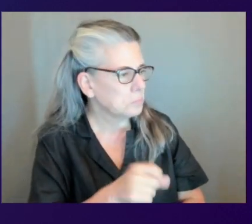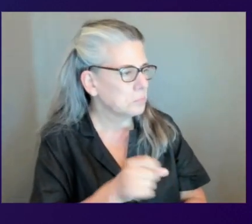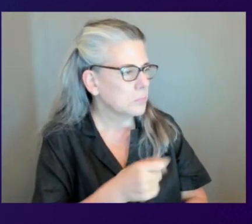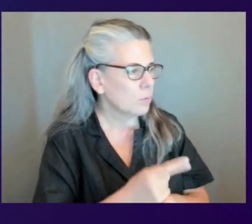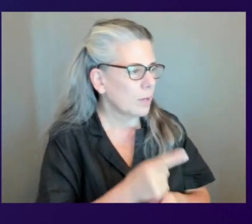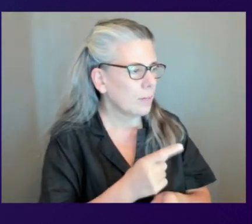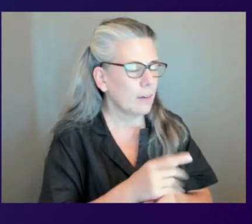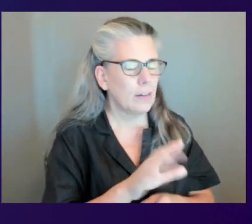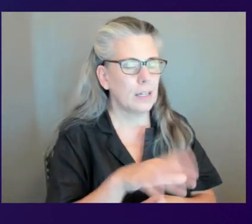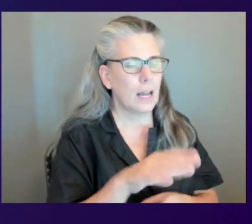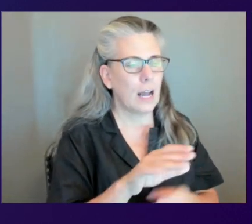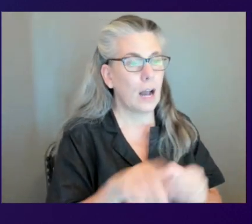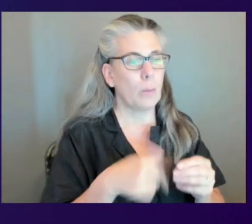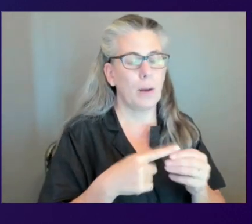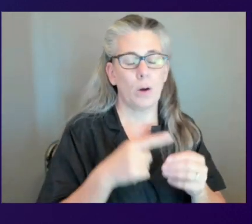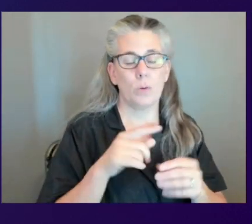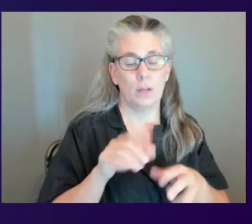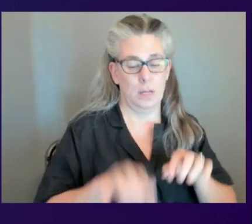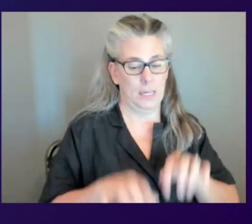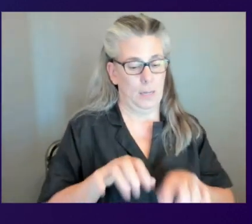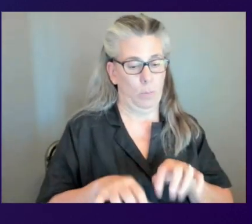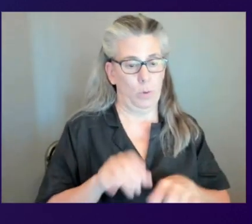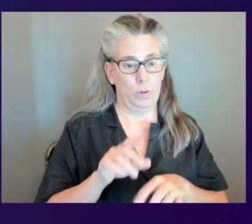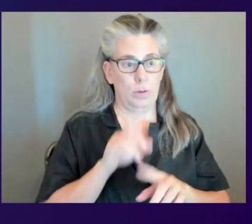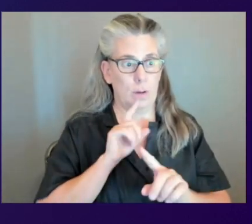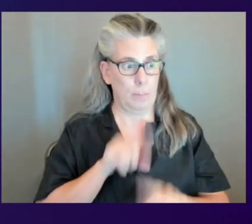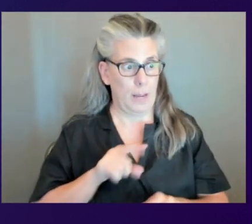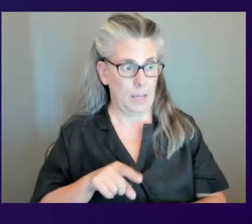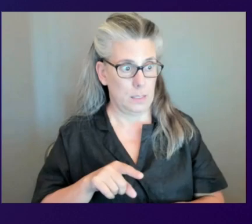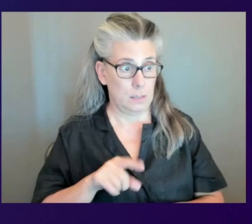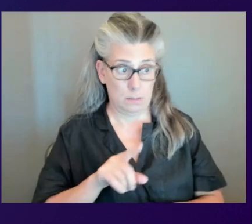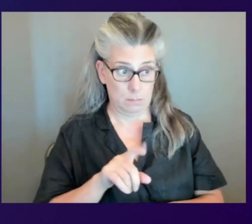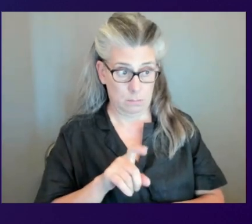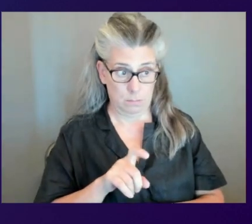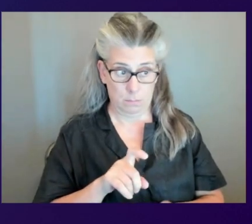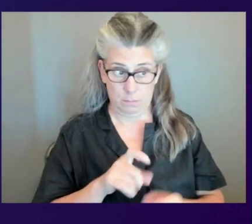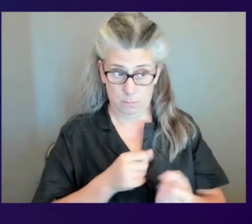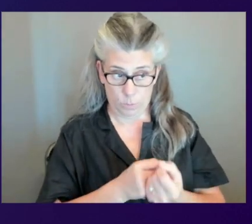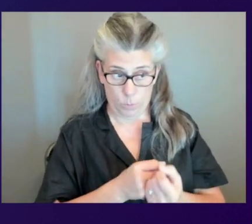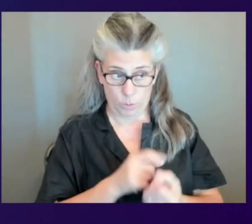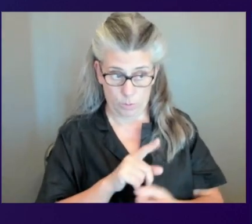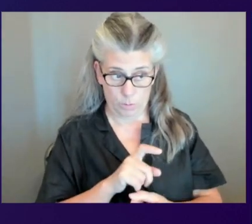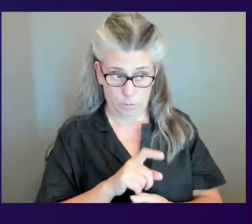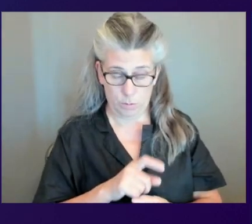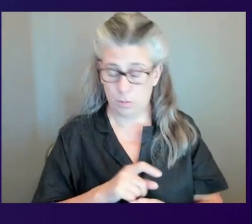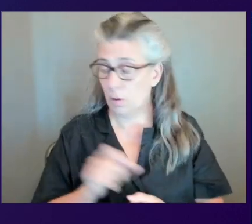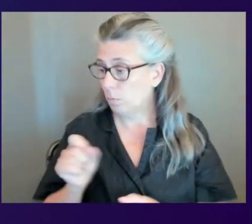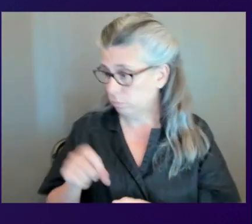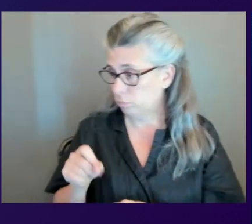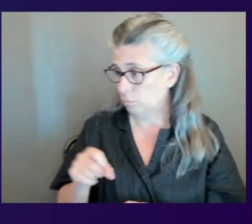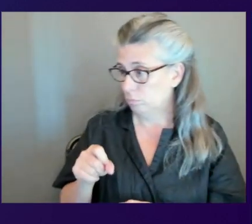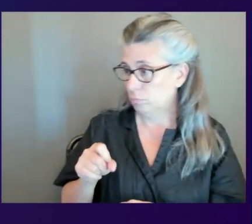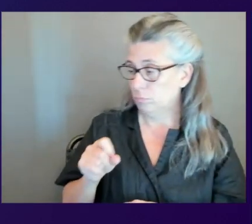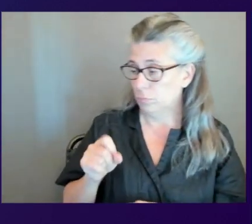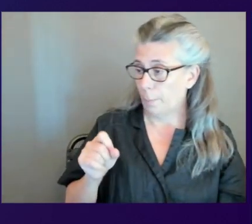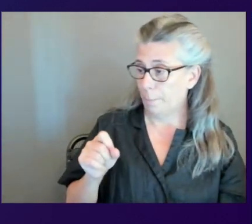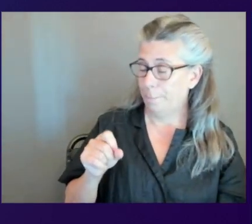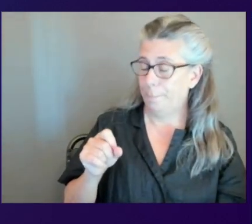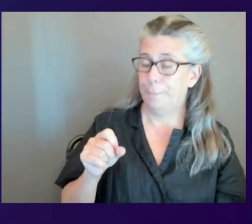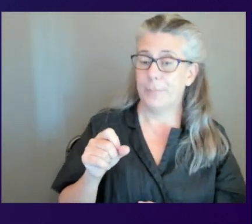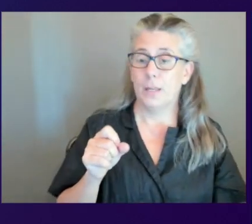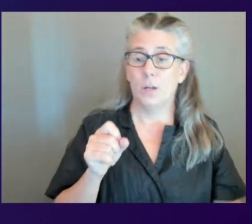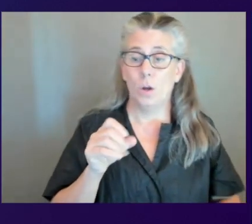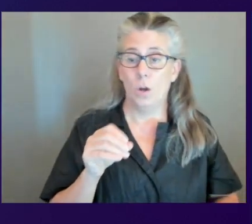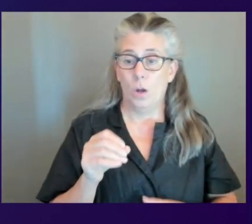commands and things like that? Are these supported in Yeah. Workspaces Web? So part of our